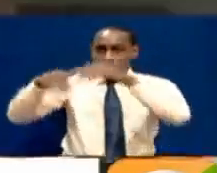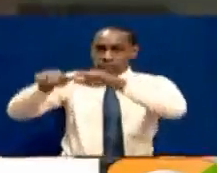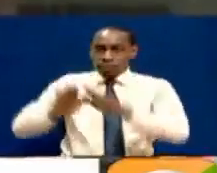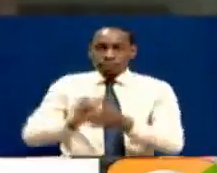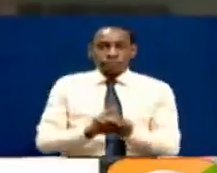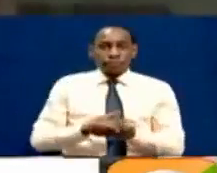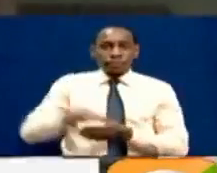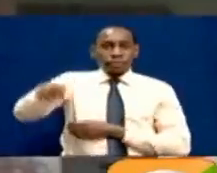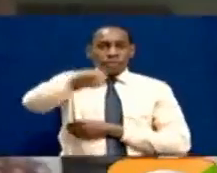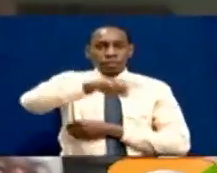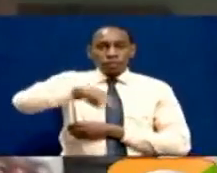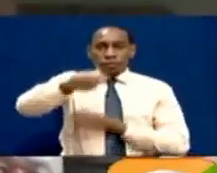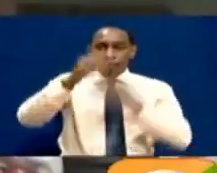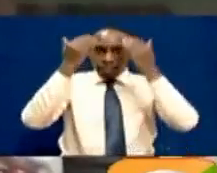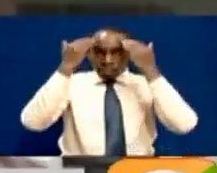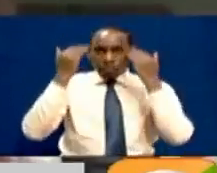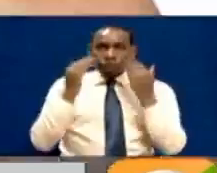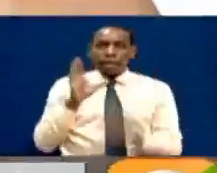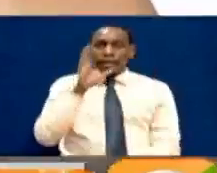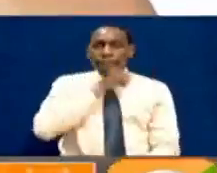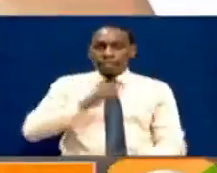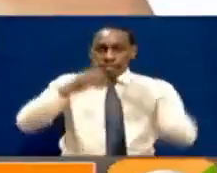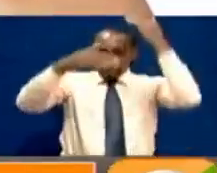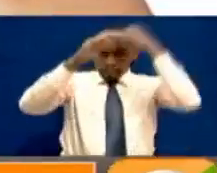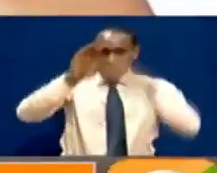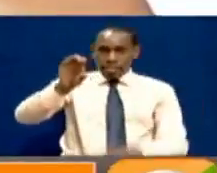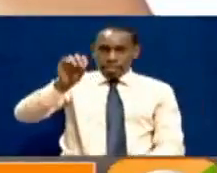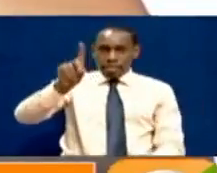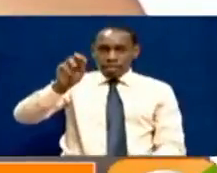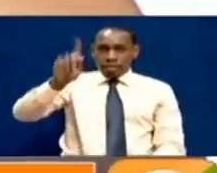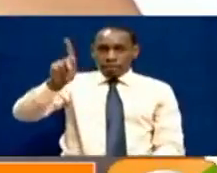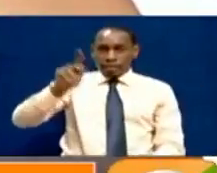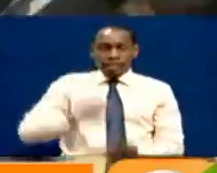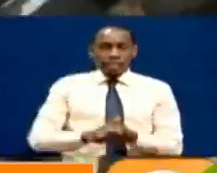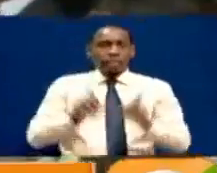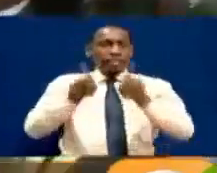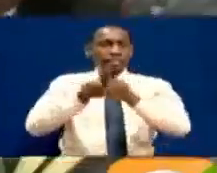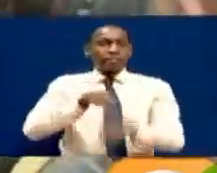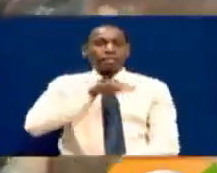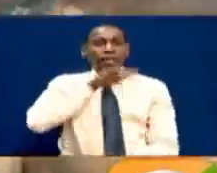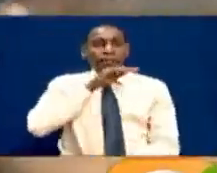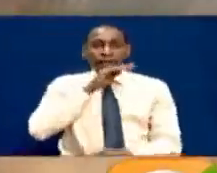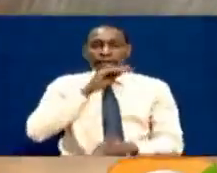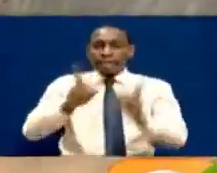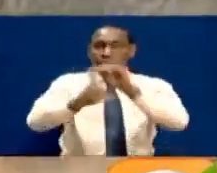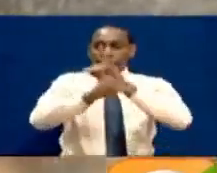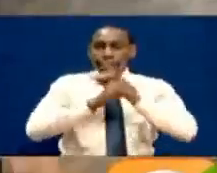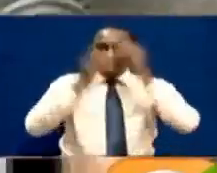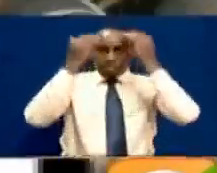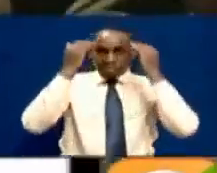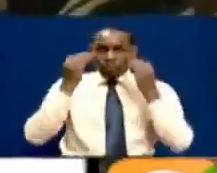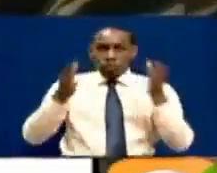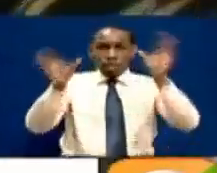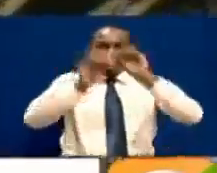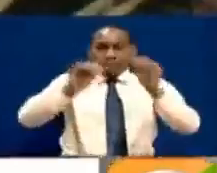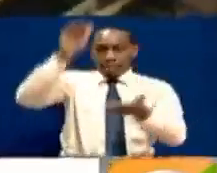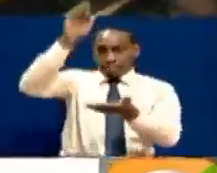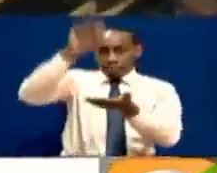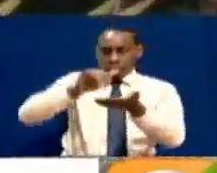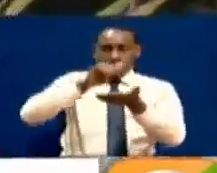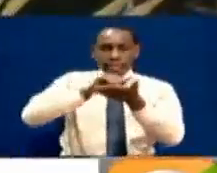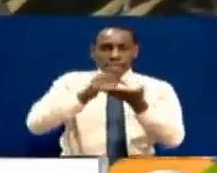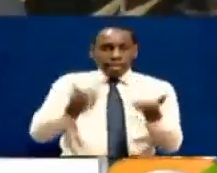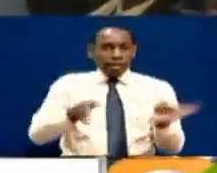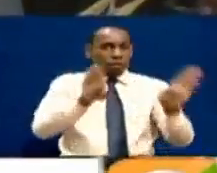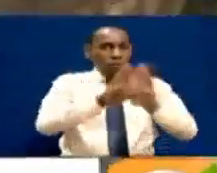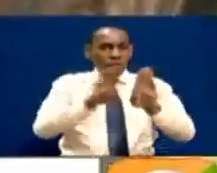judiciary, we will miss Professor Odek. ODM leader Raila Odinga defending the judiciary against budget cuts that have led